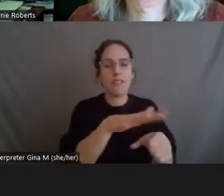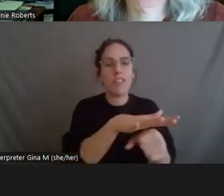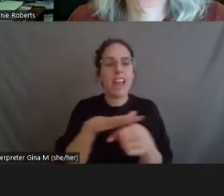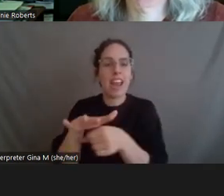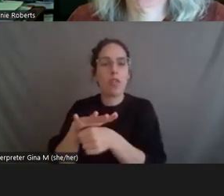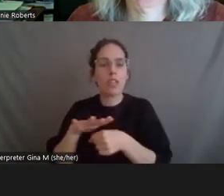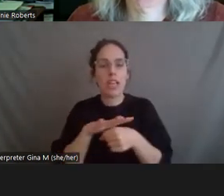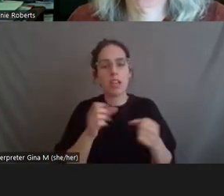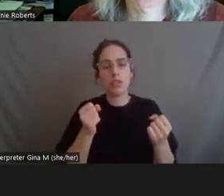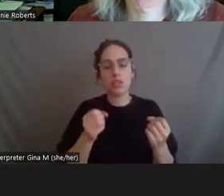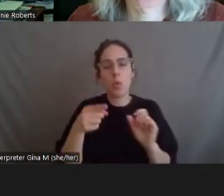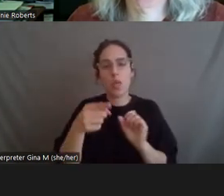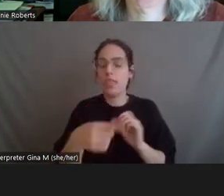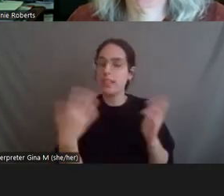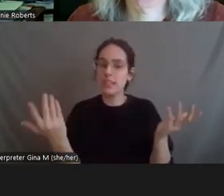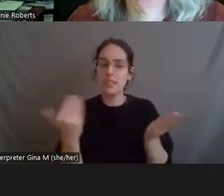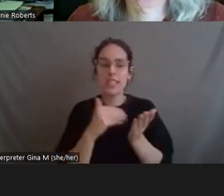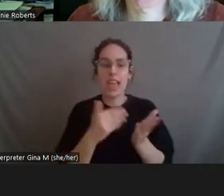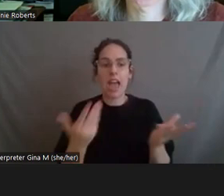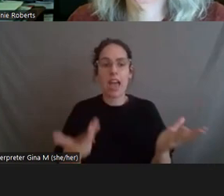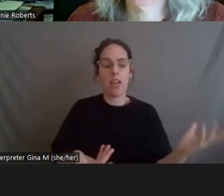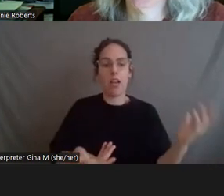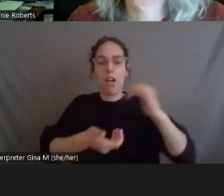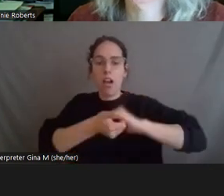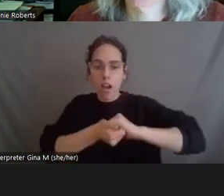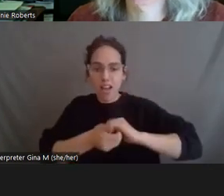together, again, that diversity of styles of artwork.